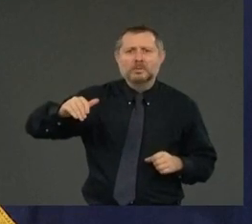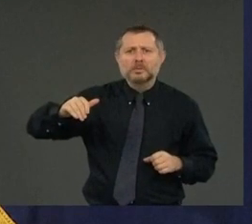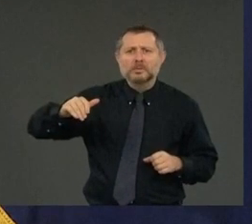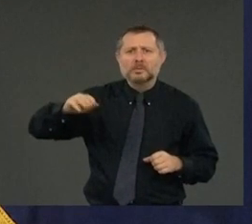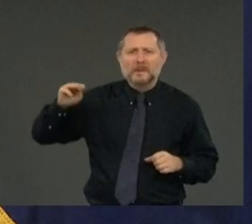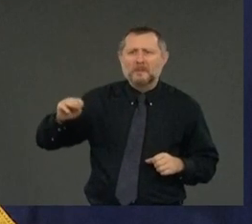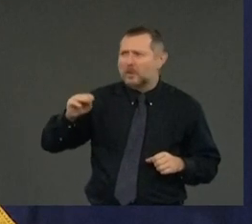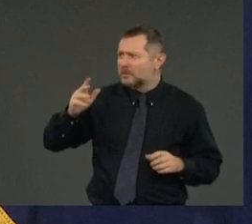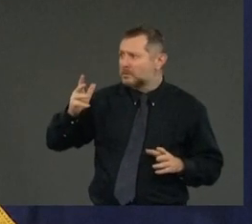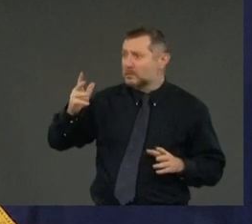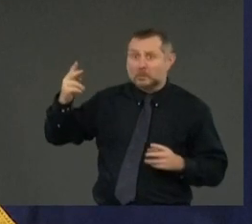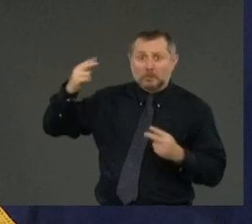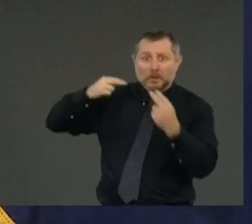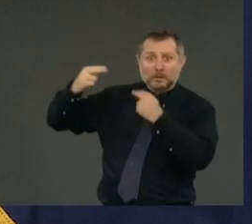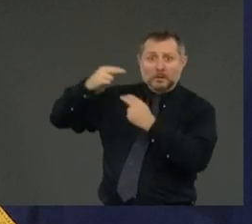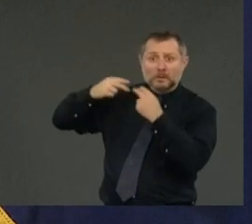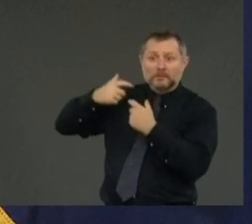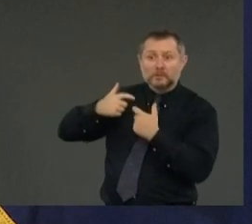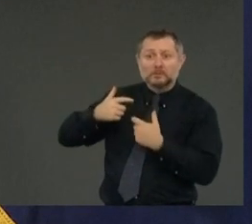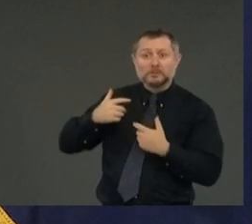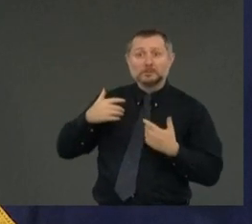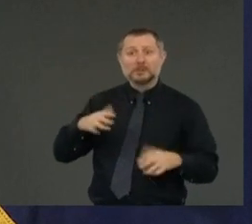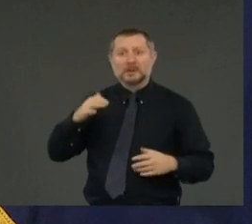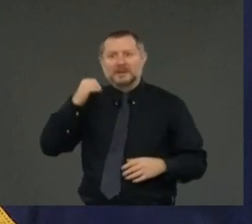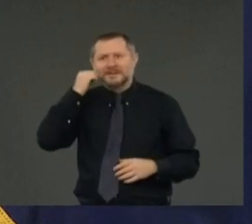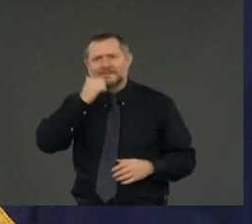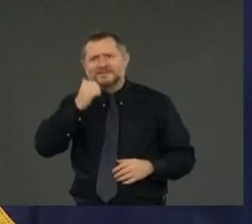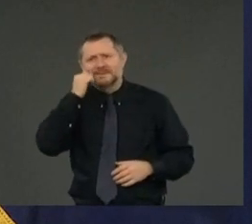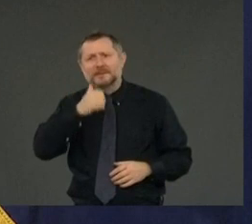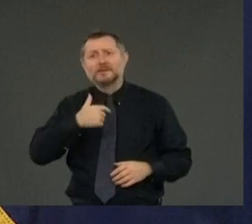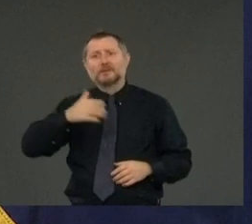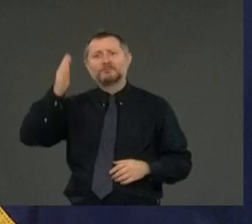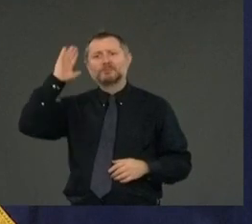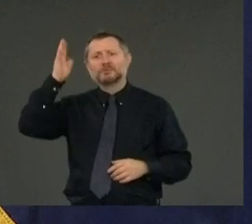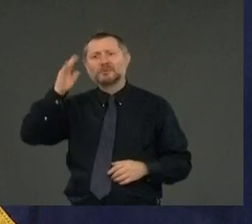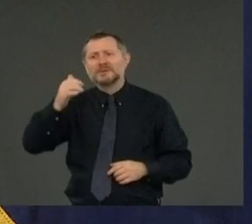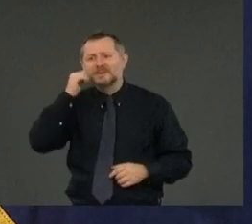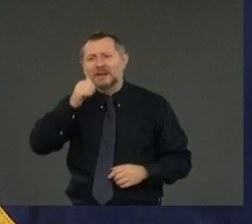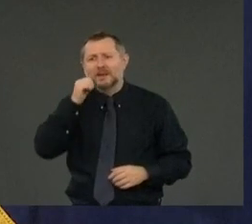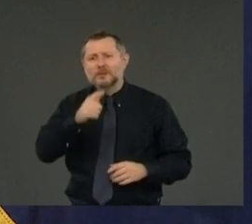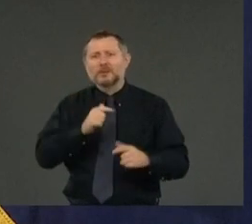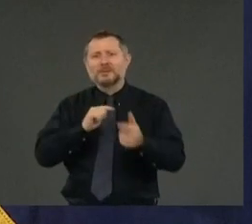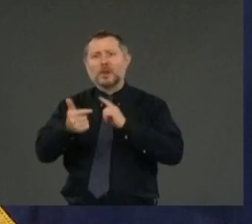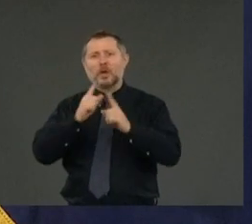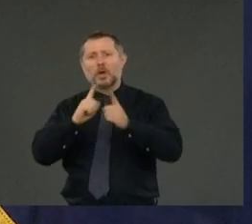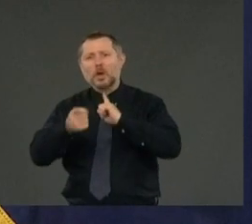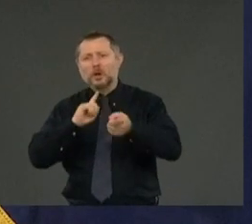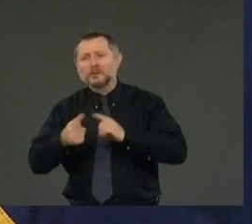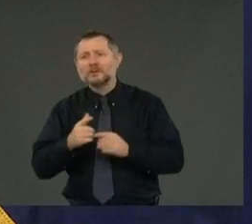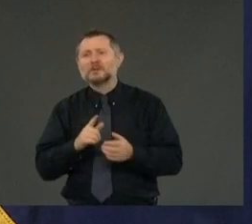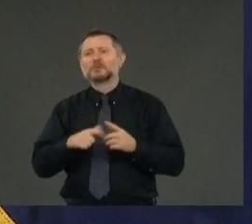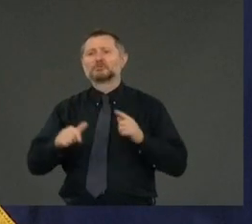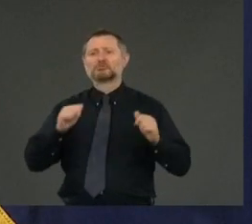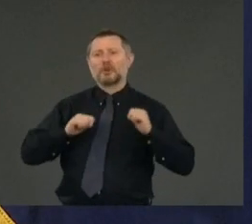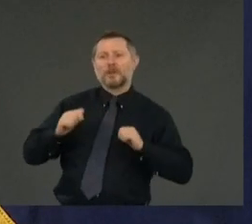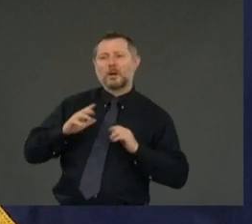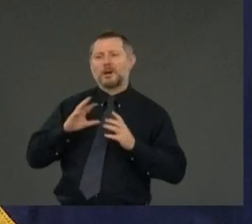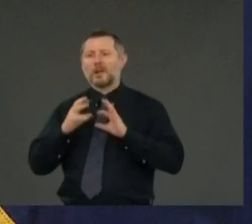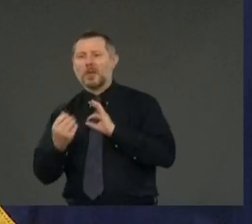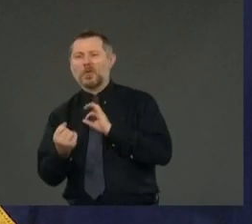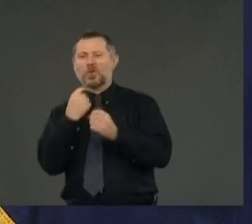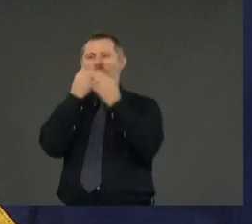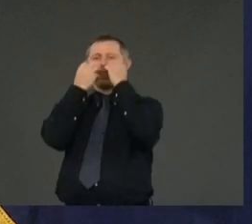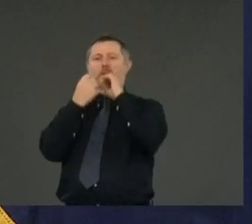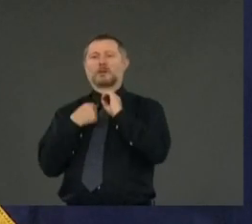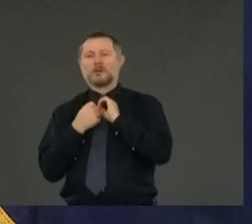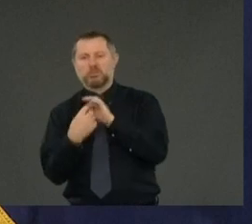And it was the briefings, and it was the dialogue, and it was the drama. And we communicated, and we